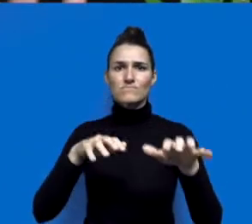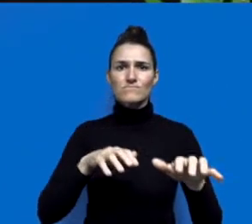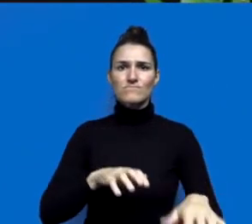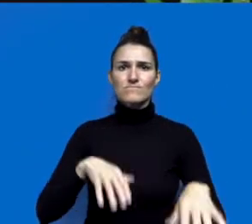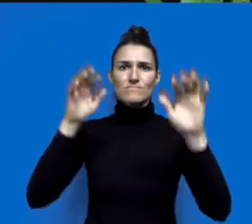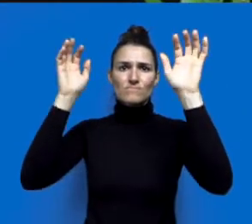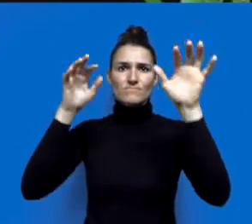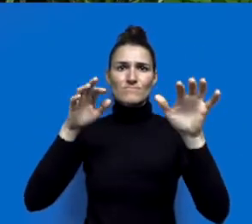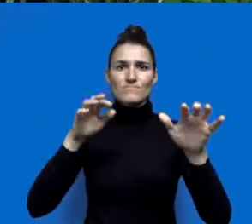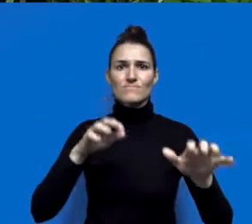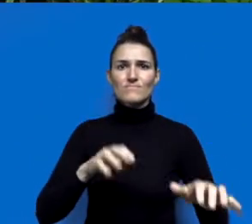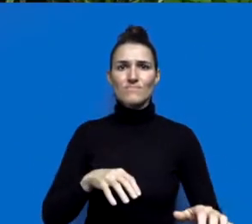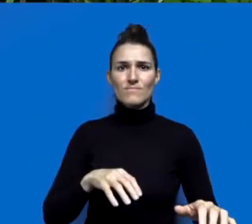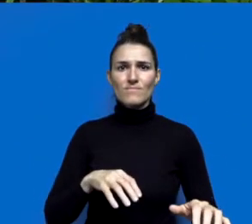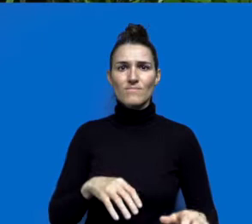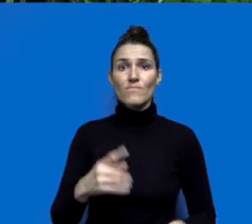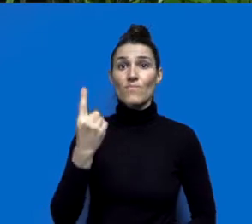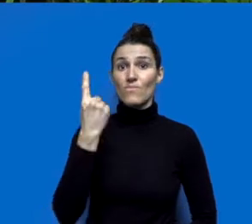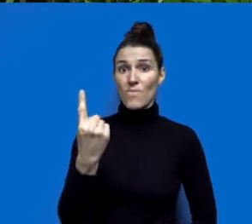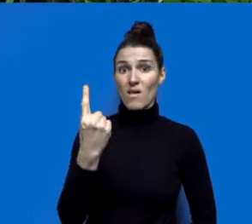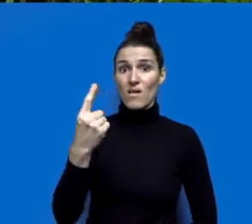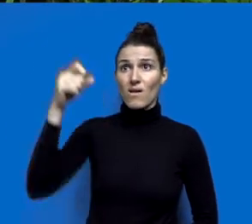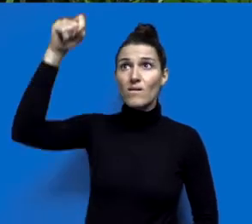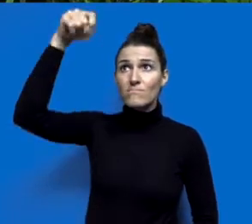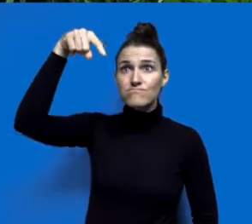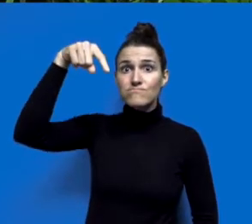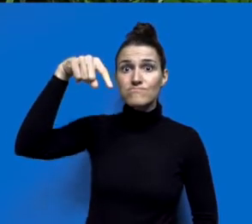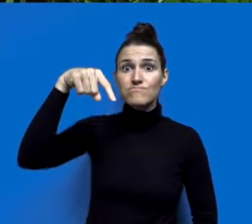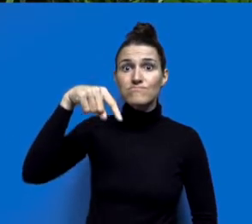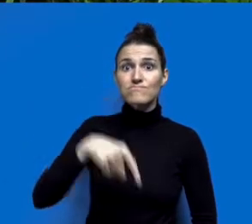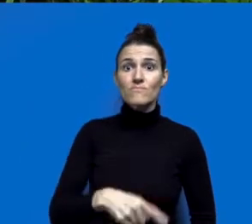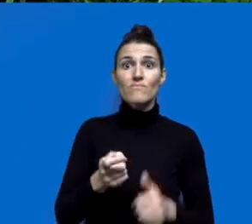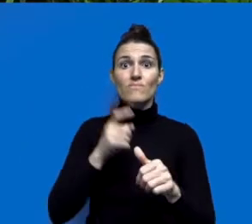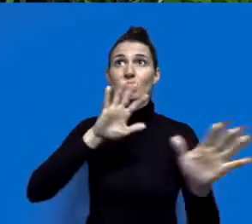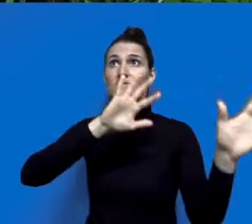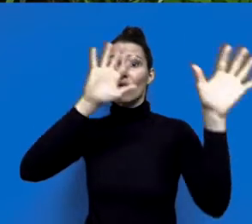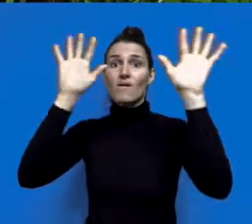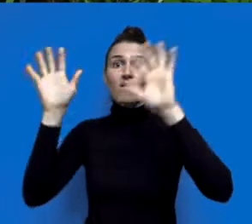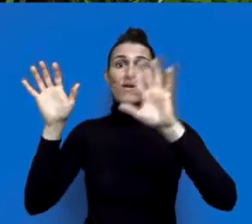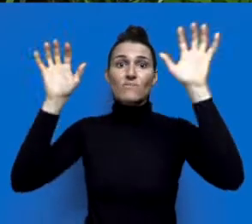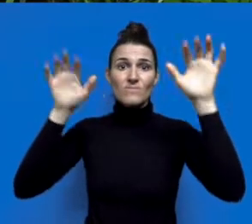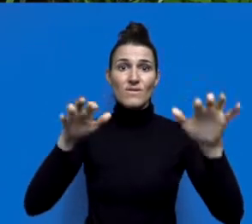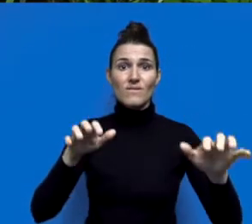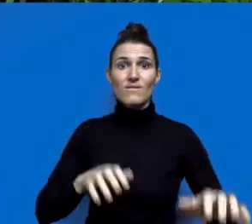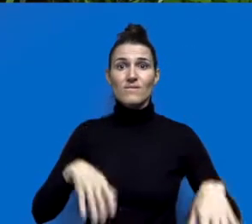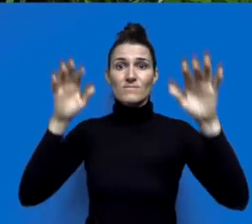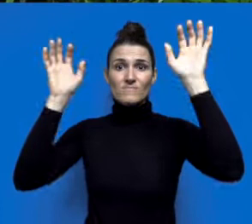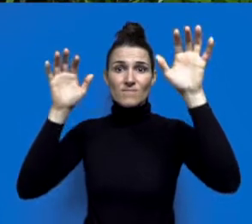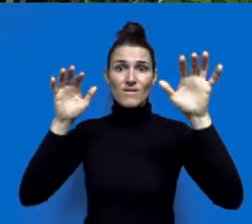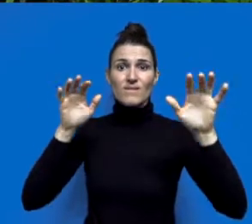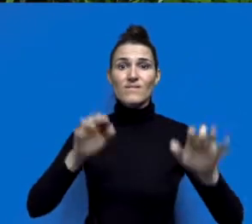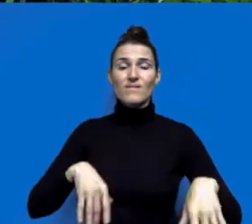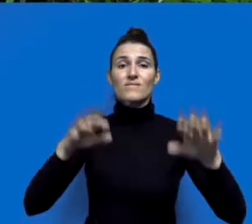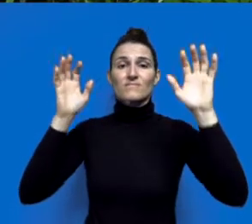falling from the sky. One little raindrop falling from the sky. Drizzle,